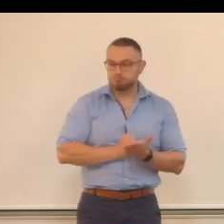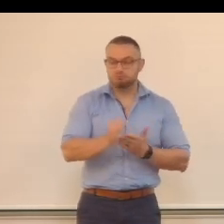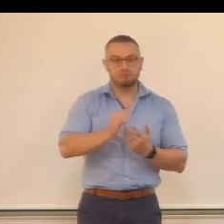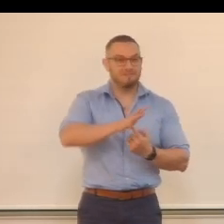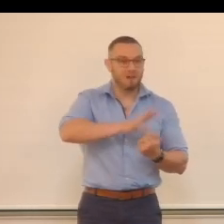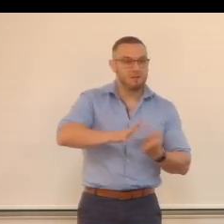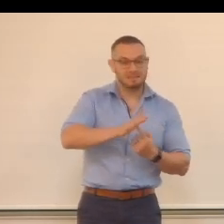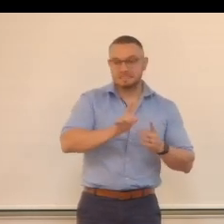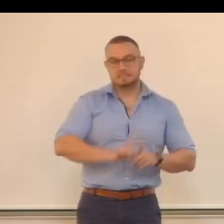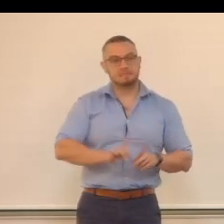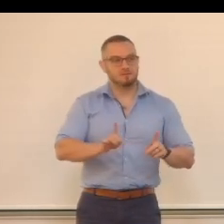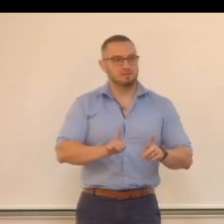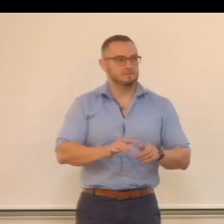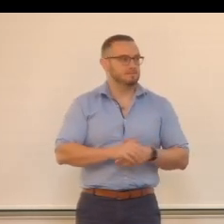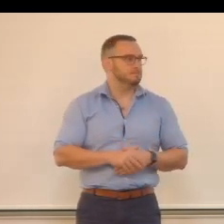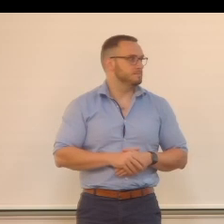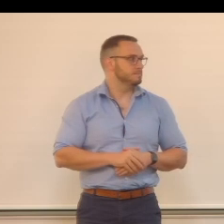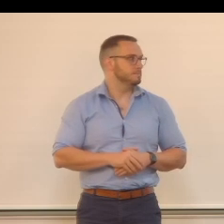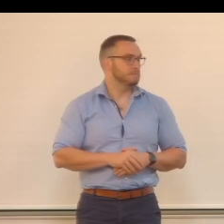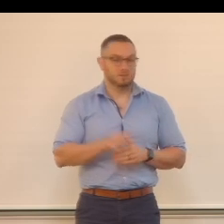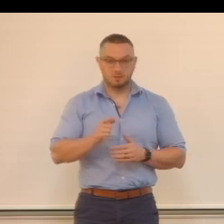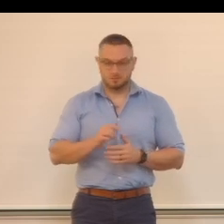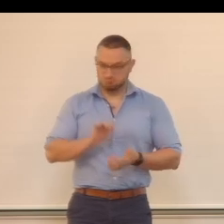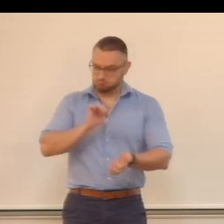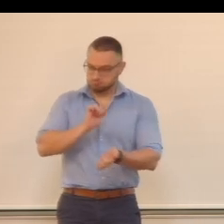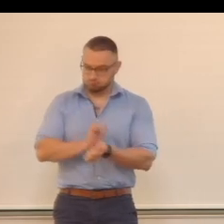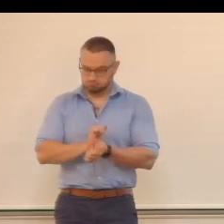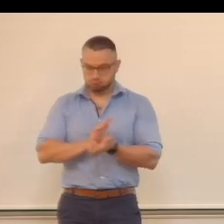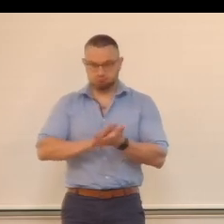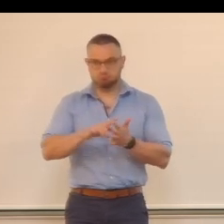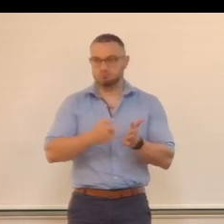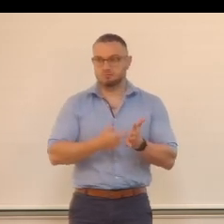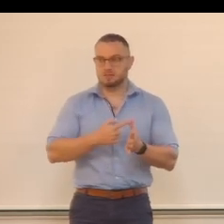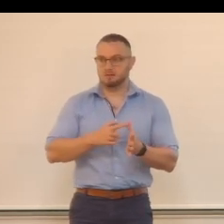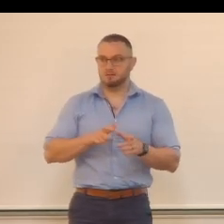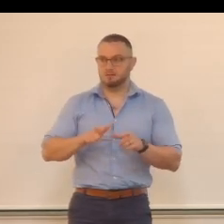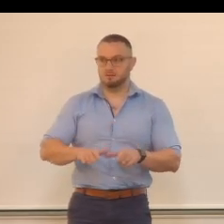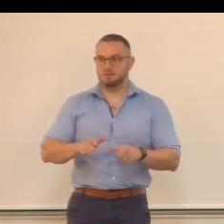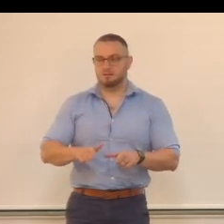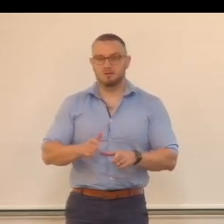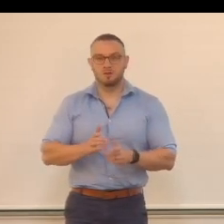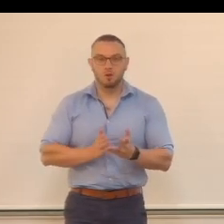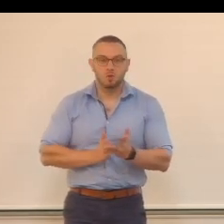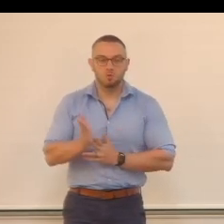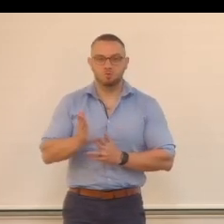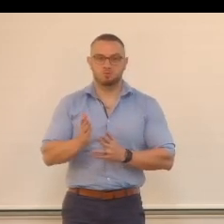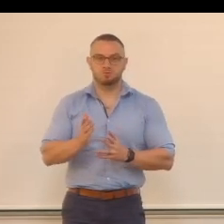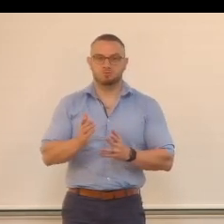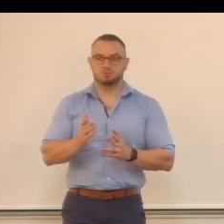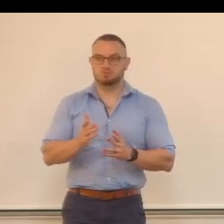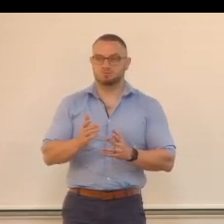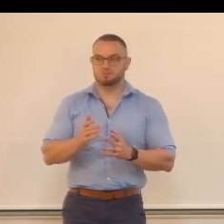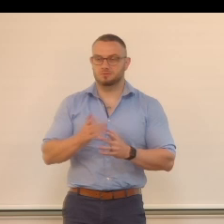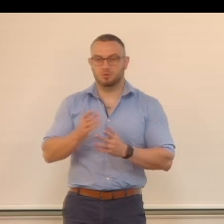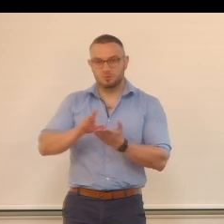focuses there. You are certainly confined in HERA, isolated to a degree. You're